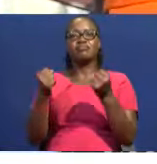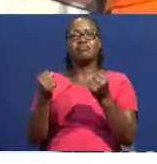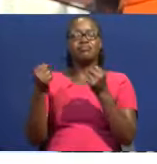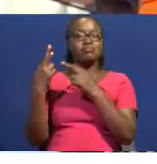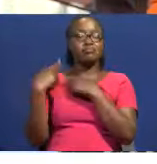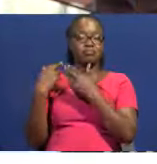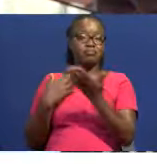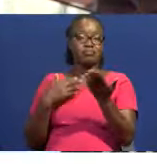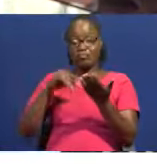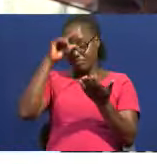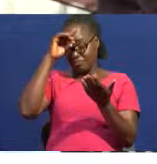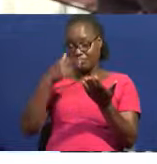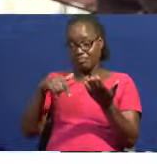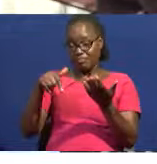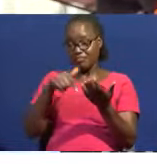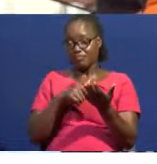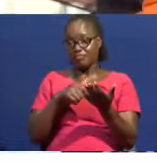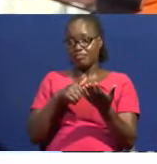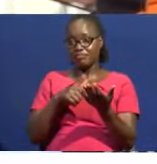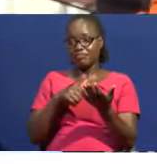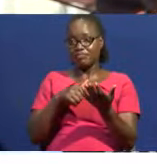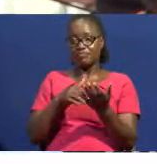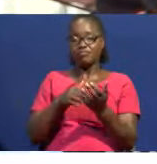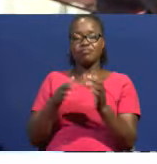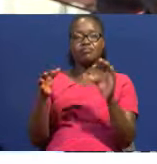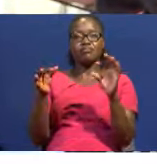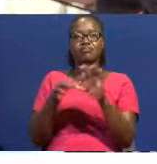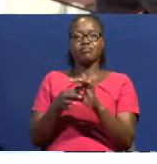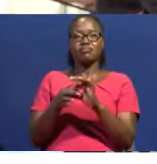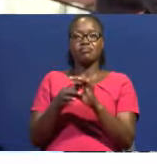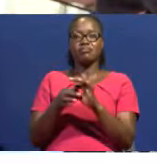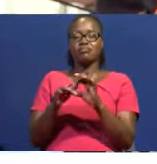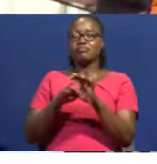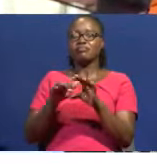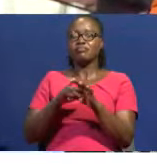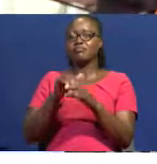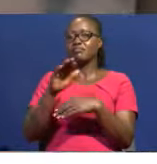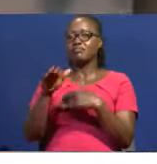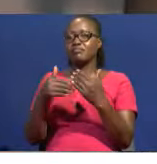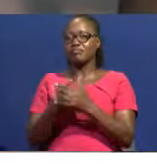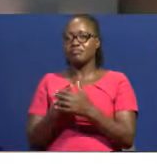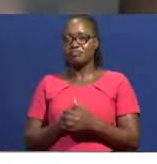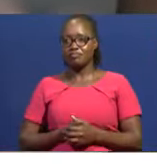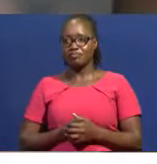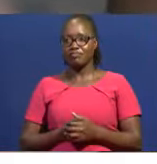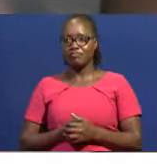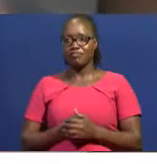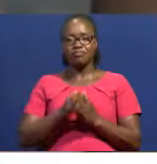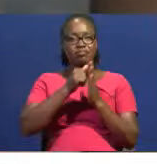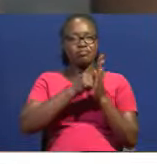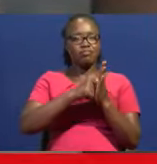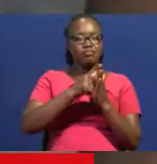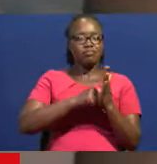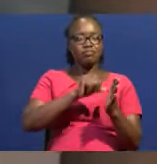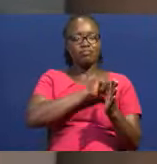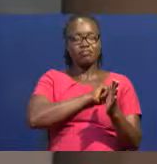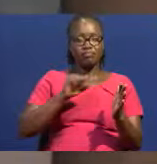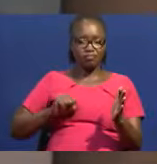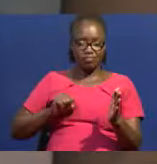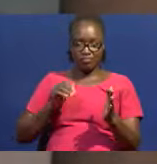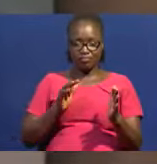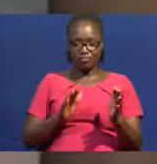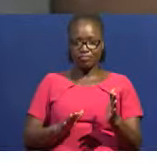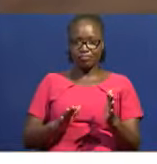jukumu liko kwa governor wetu Abdul Swamad aweza kuunganisha wanachama wetu wa Mombasa. In Makueni, Senator Dan